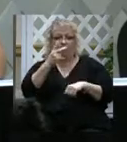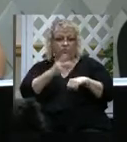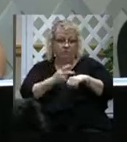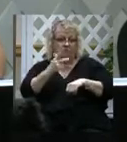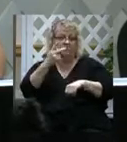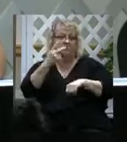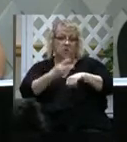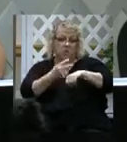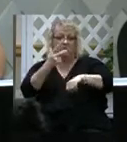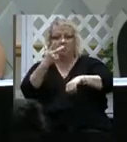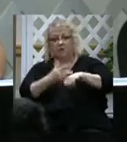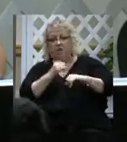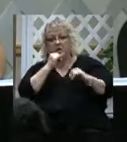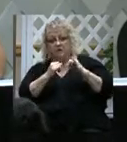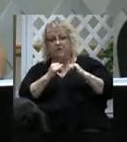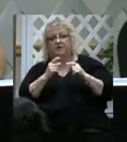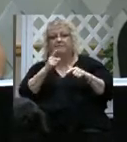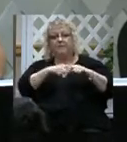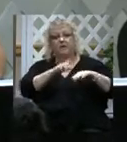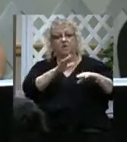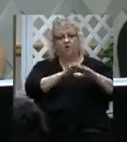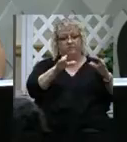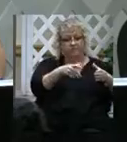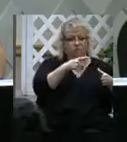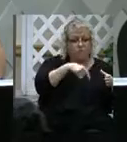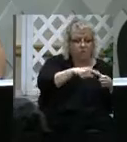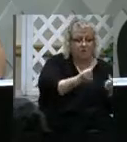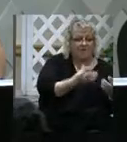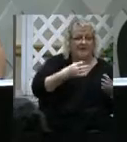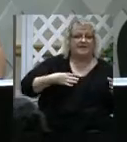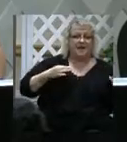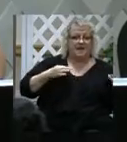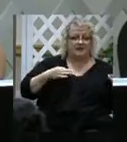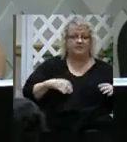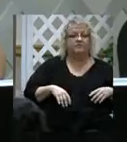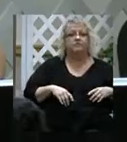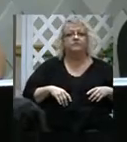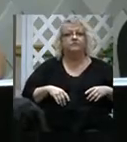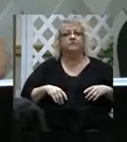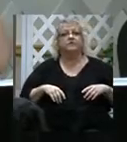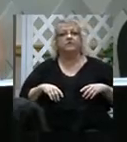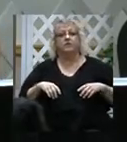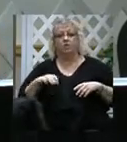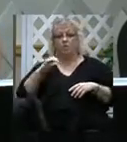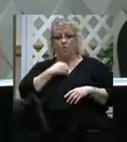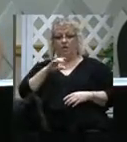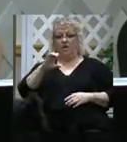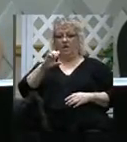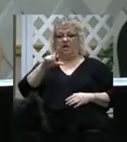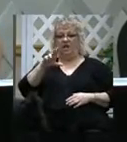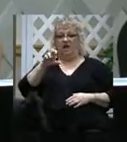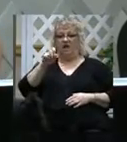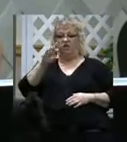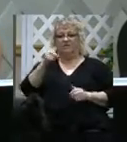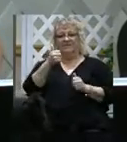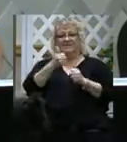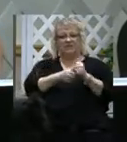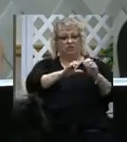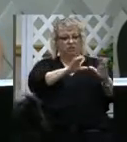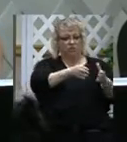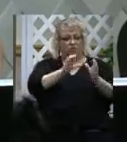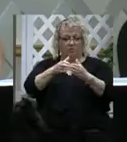on, the pool of the candidates. And we clustered or put in the groups